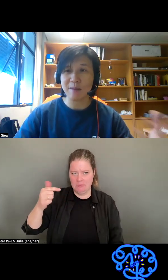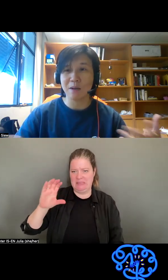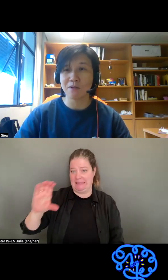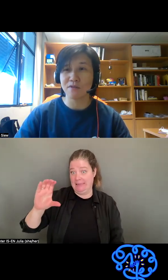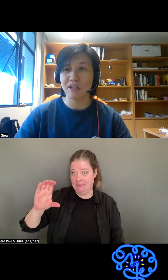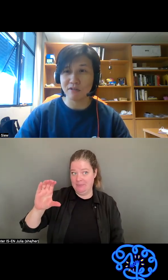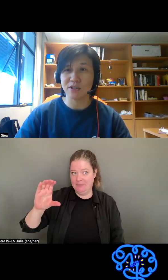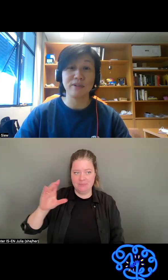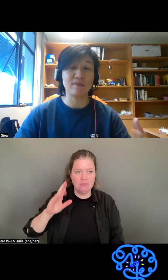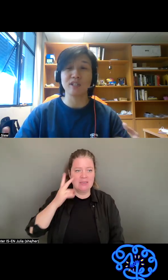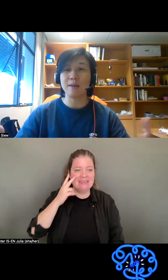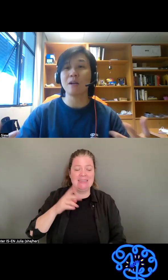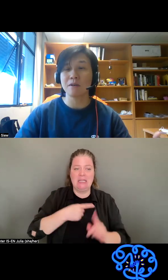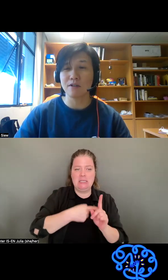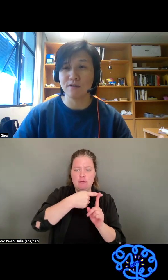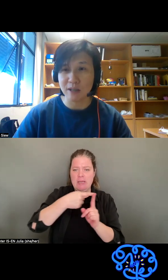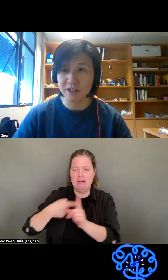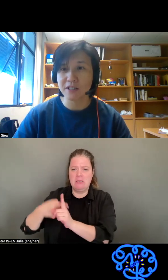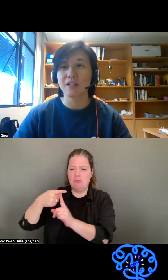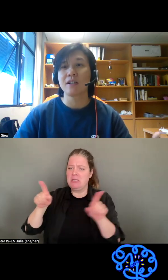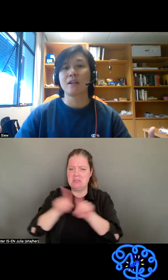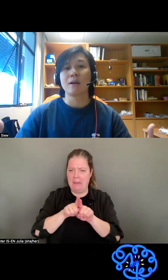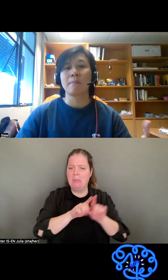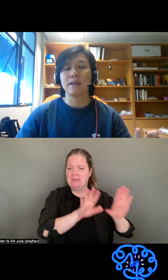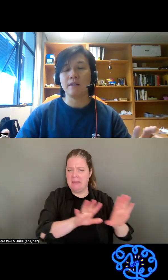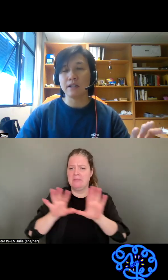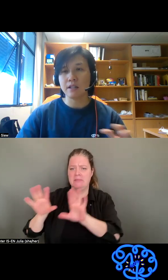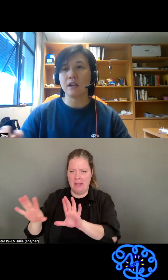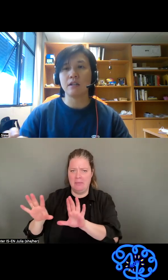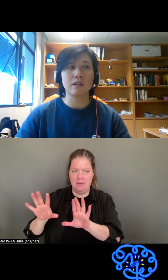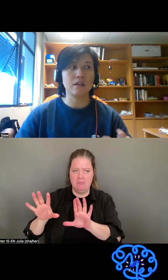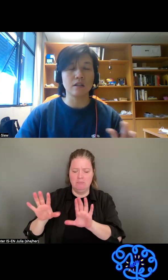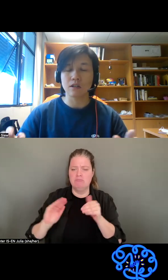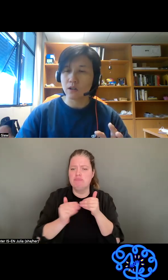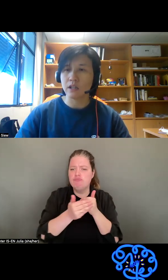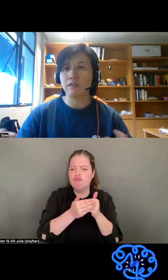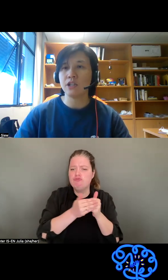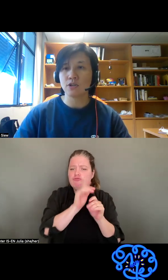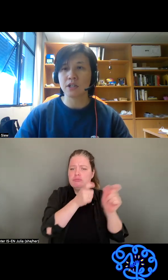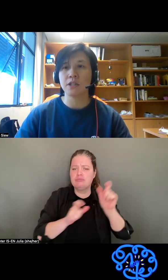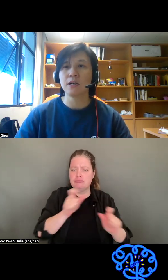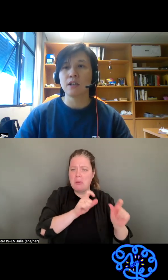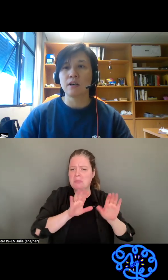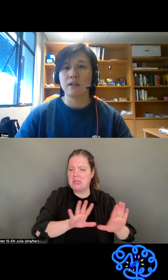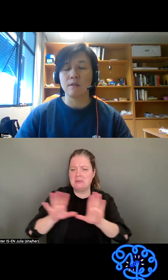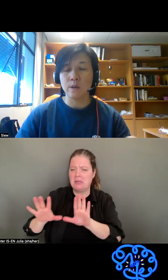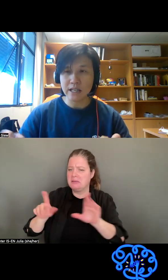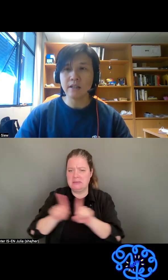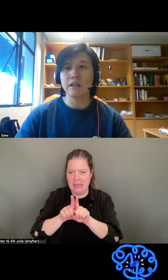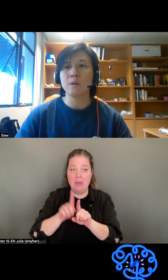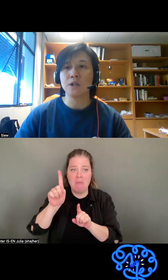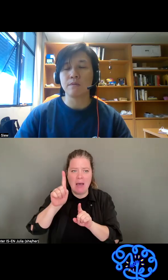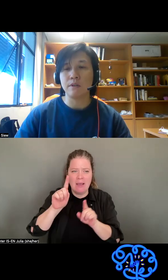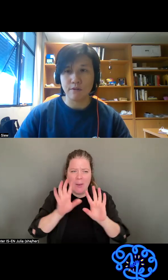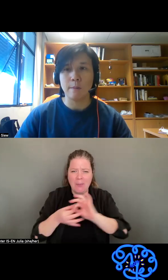the same number of degrees. So they have the same number of neighbors, but you can see that the connectivity structure within